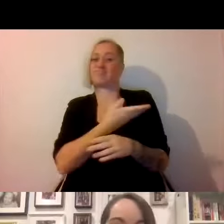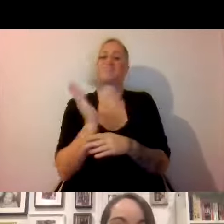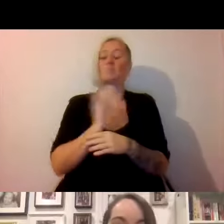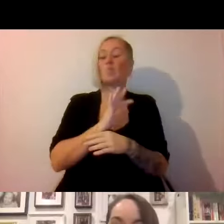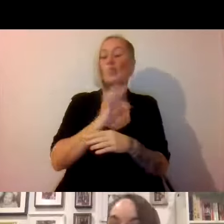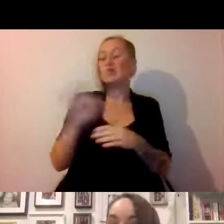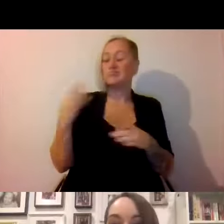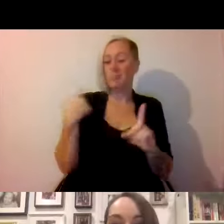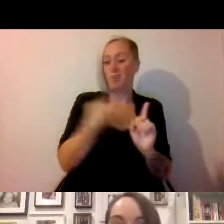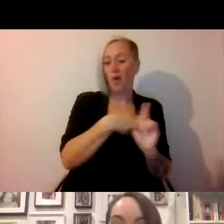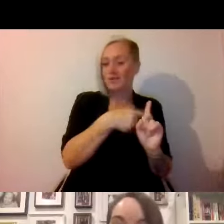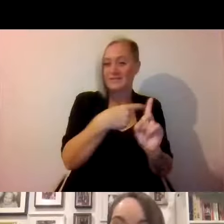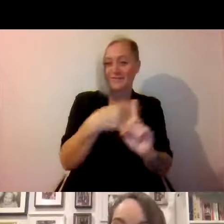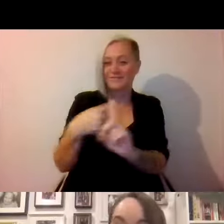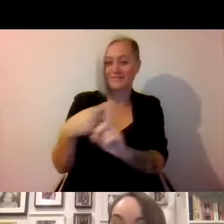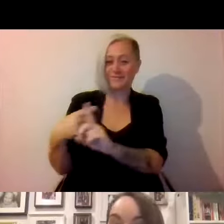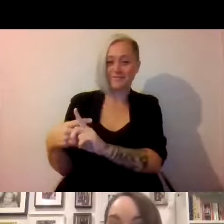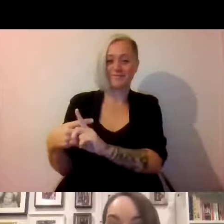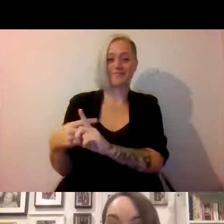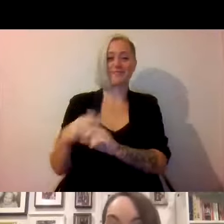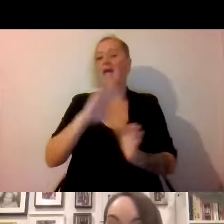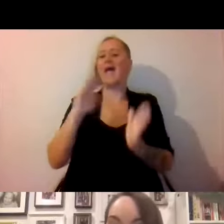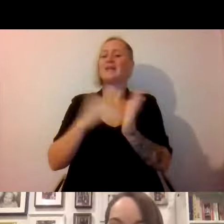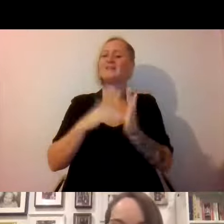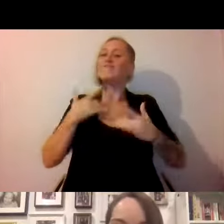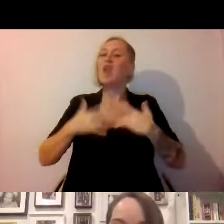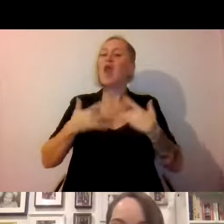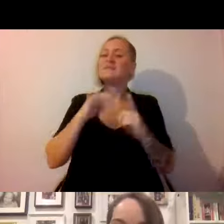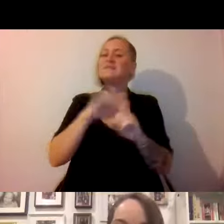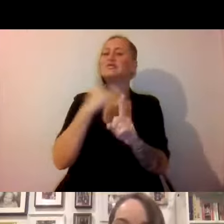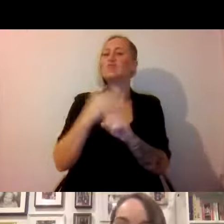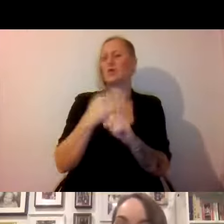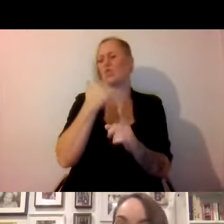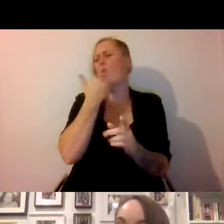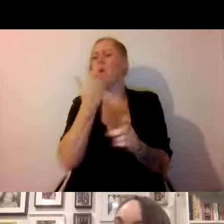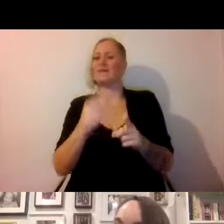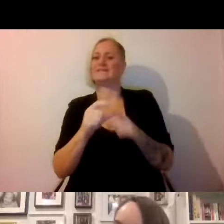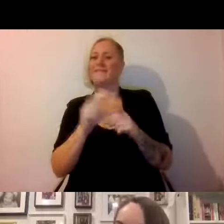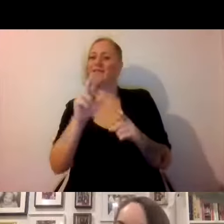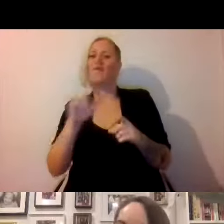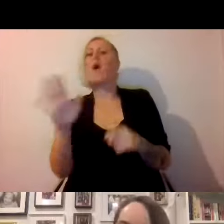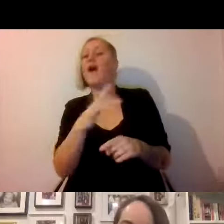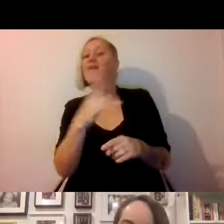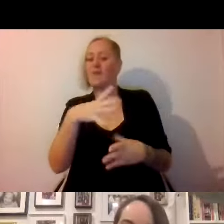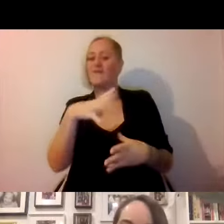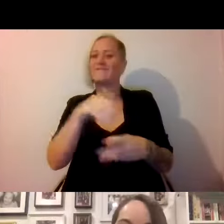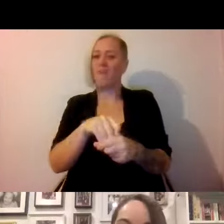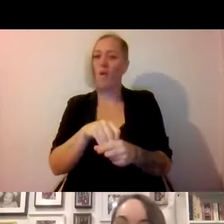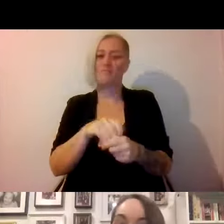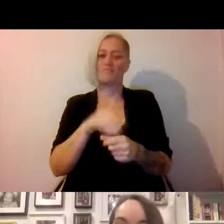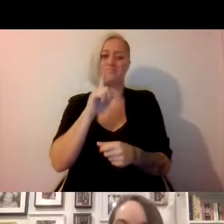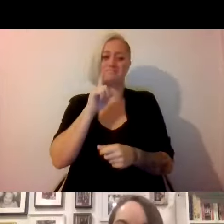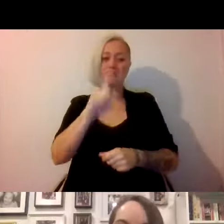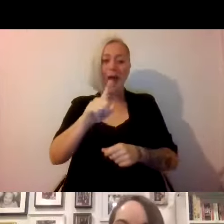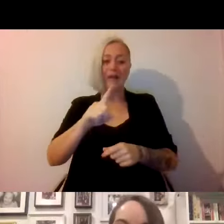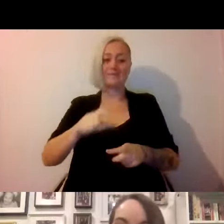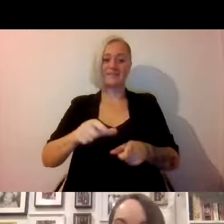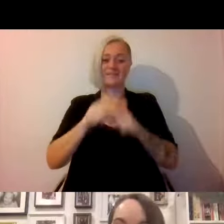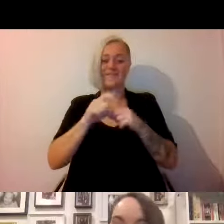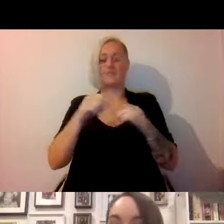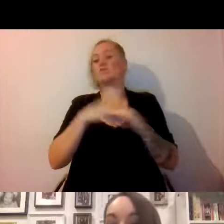Obviously, end-of-life situations are incredibly difficult for everyone involved, but the expected difficulty in this case was compounded